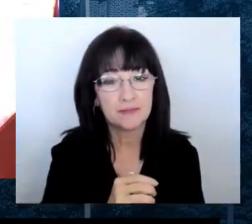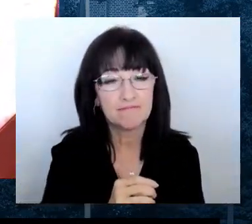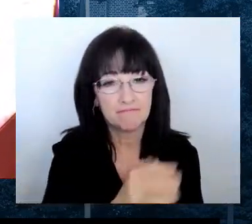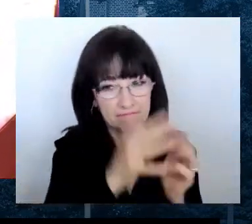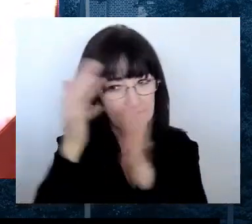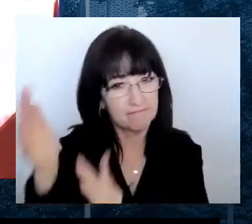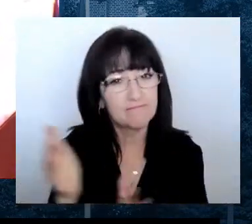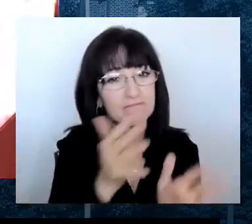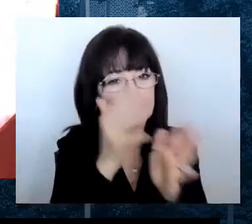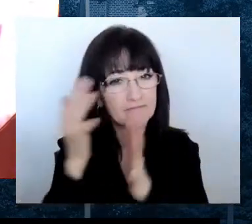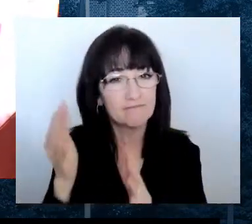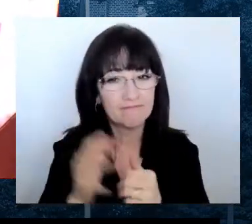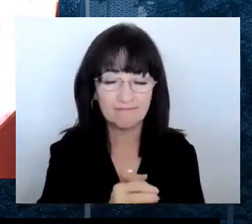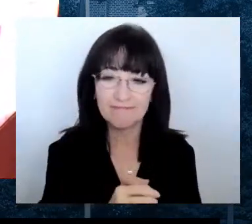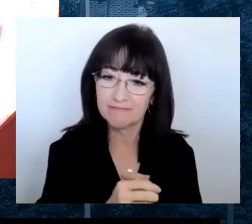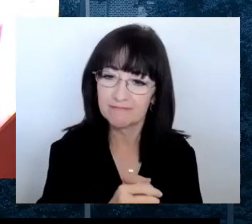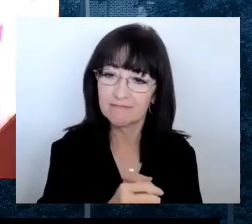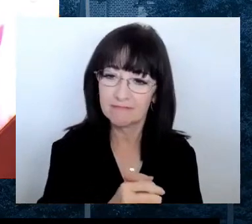This is the way it's supposed to happen.